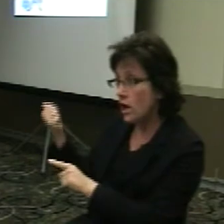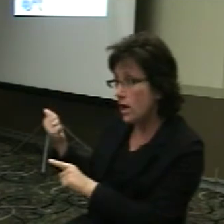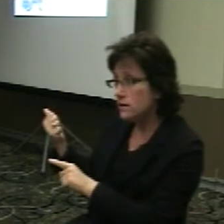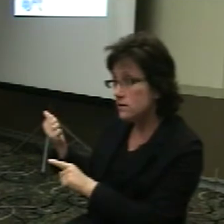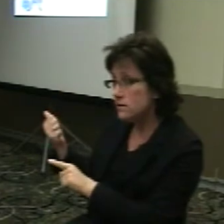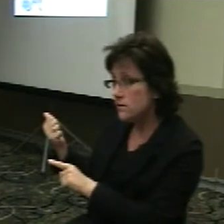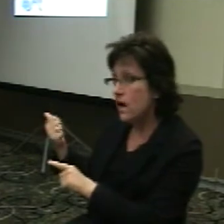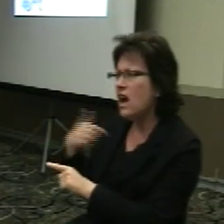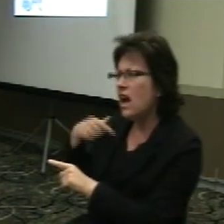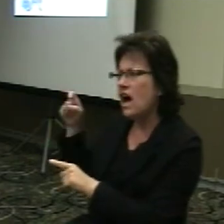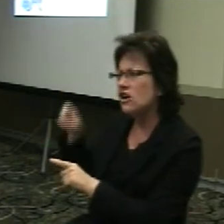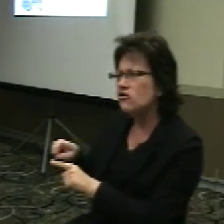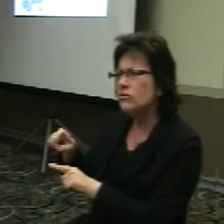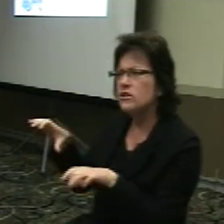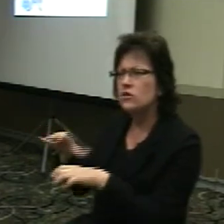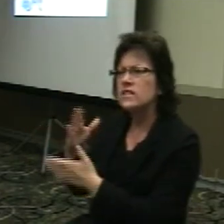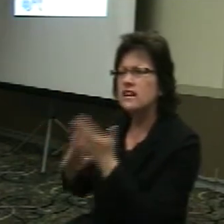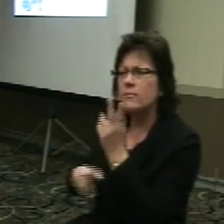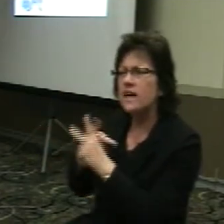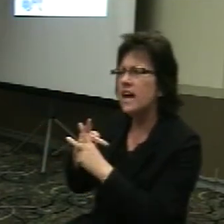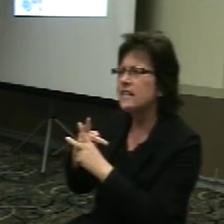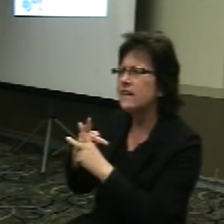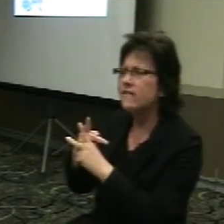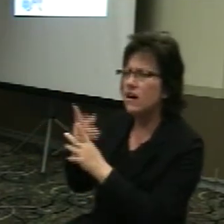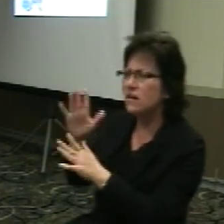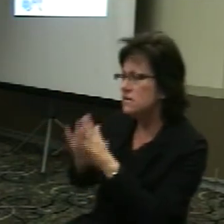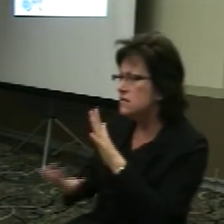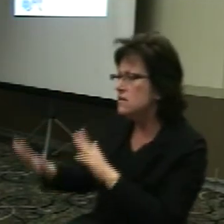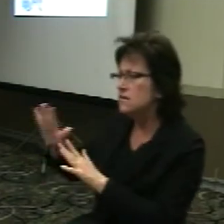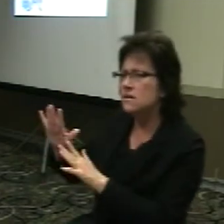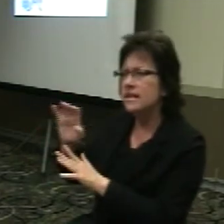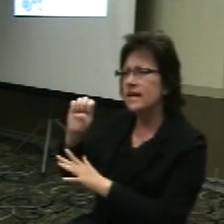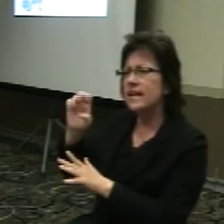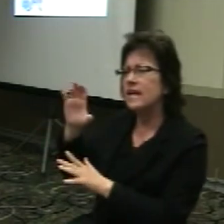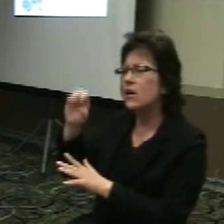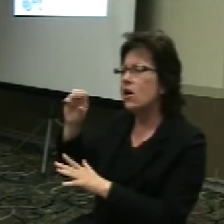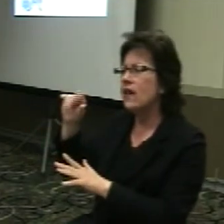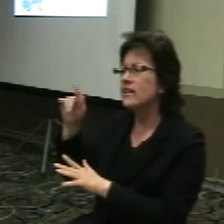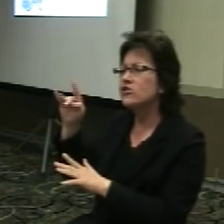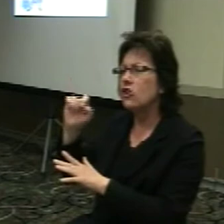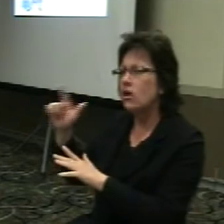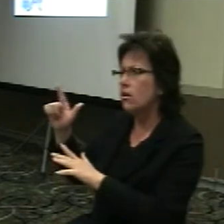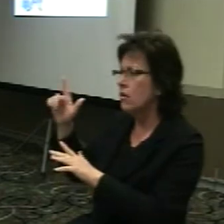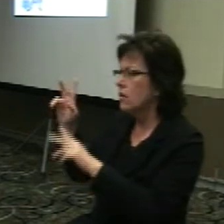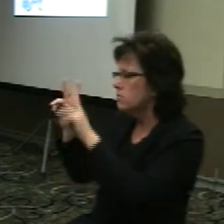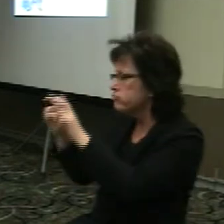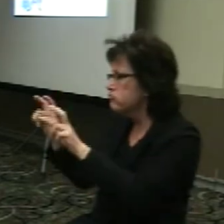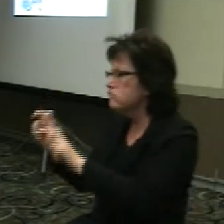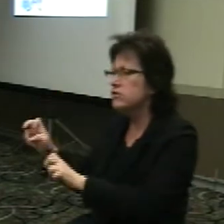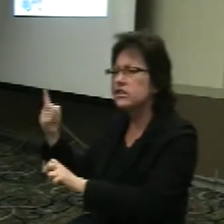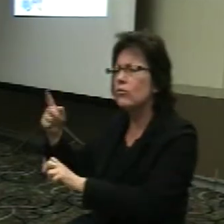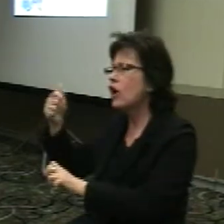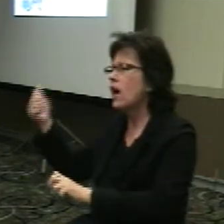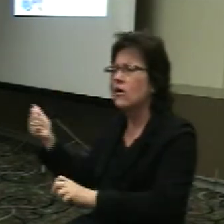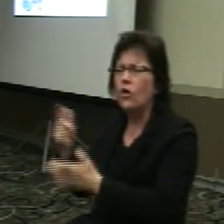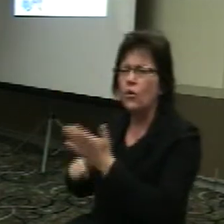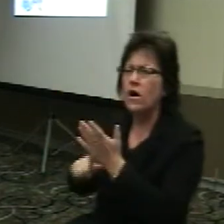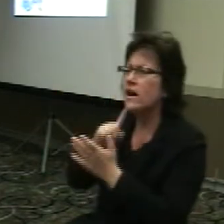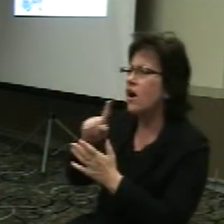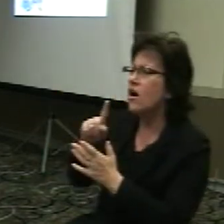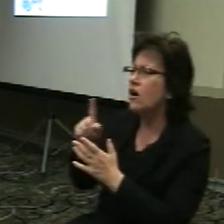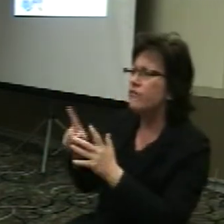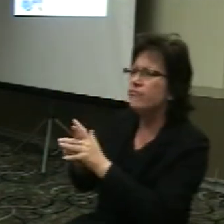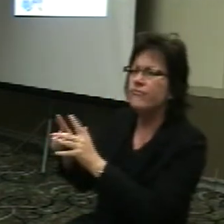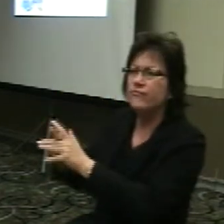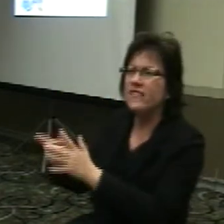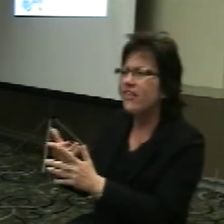should be doing some sort of an ecological inventory of that someplace else. What are the kinds of cues,